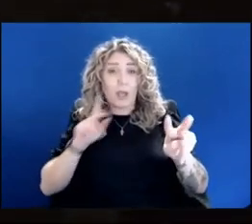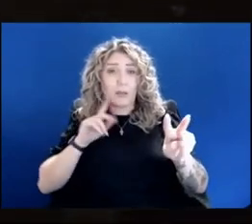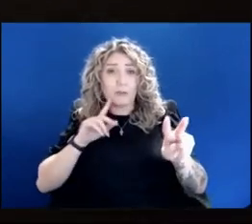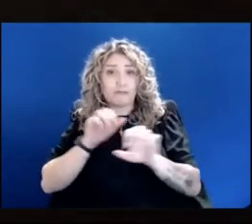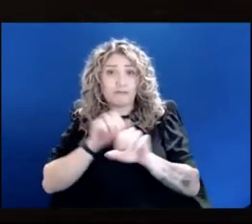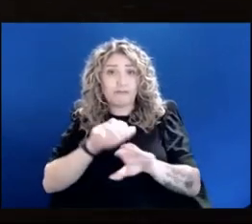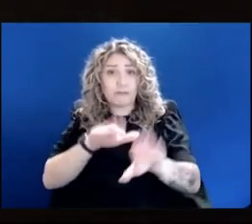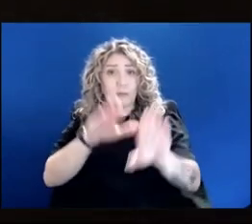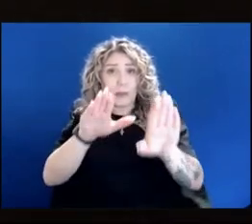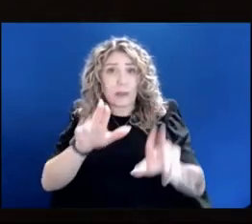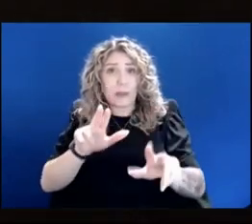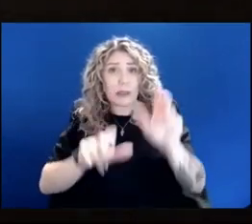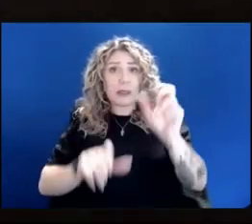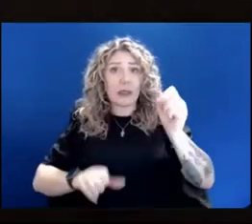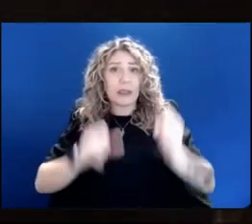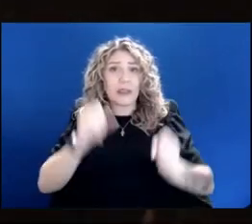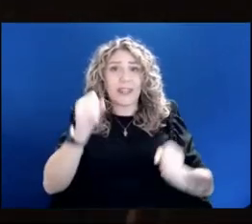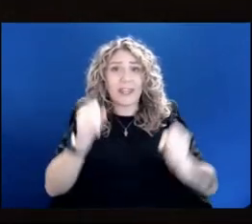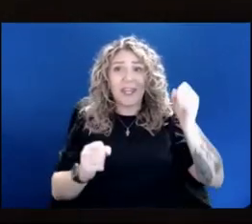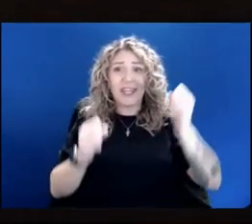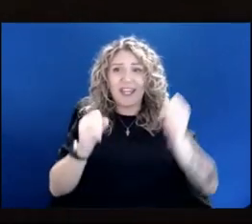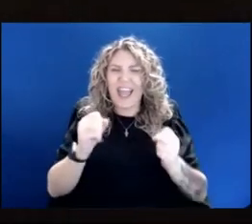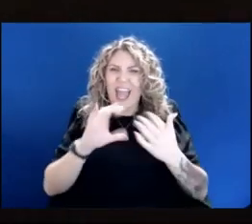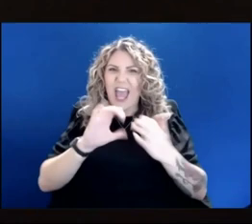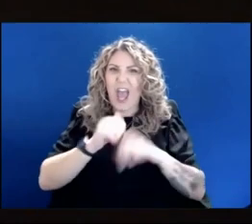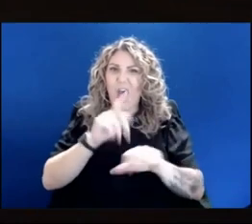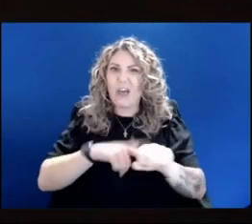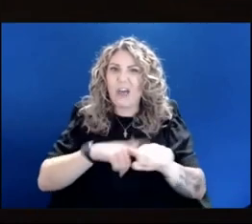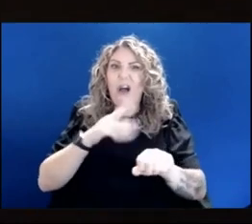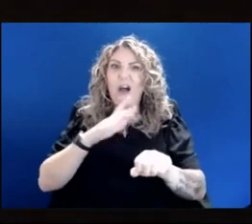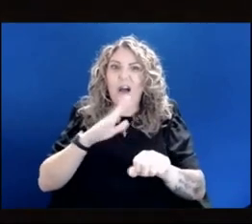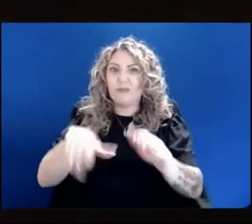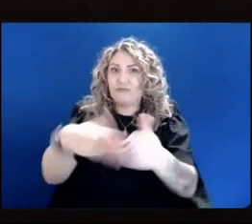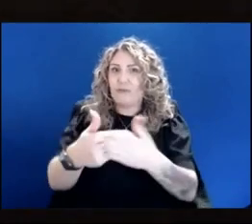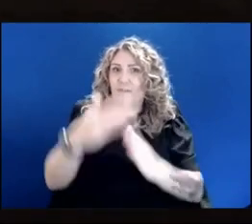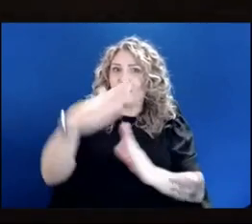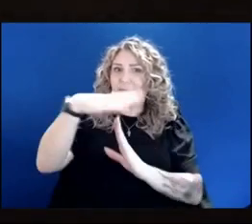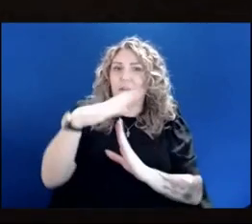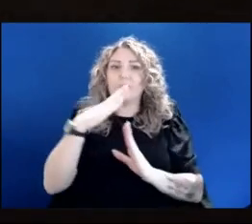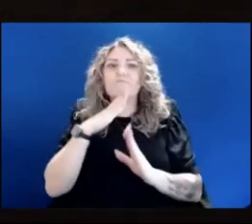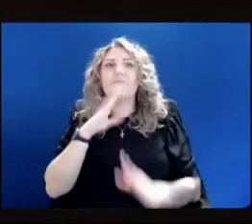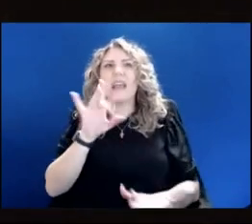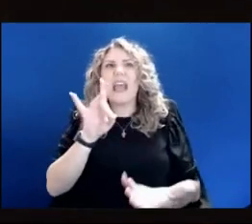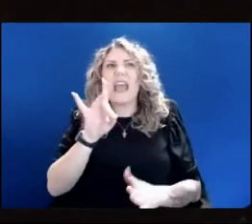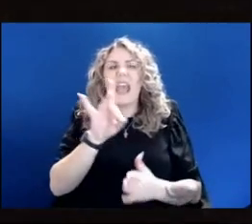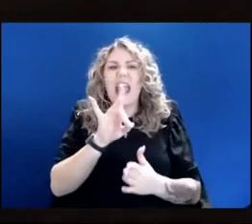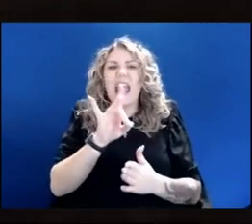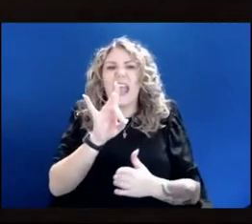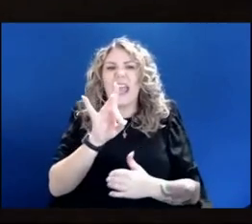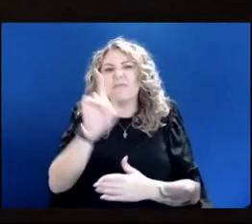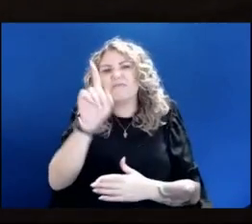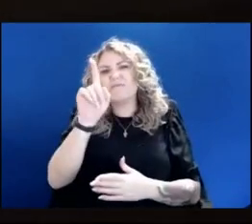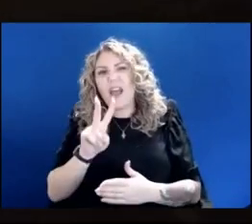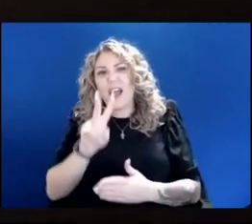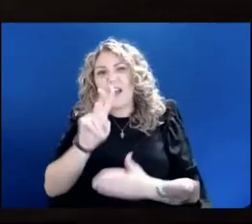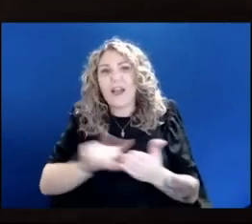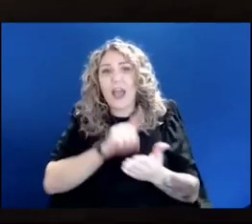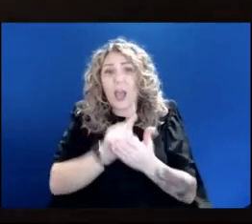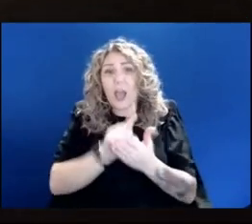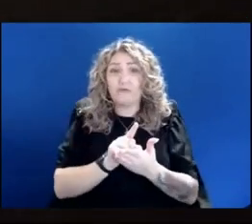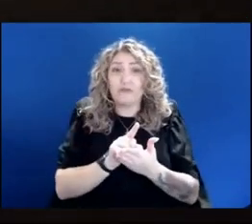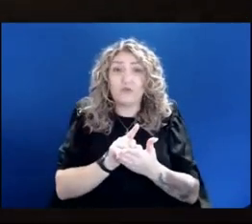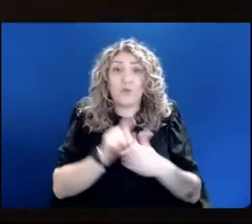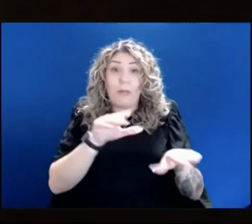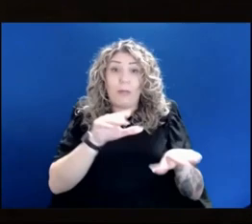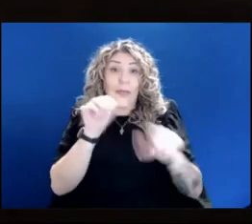there? And how long did it take you to get up there? Exhausting. So it took about 8.5 hours. So you leave in the middle of the night. We started the